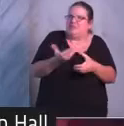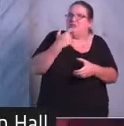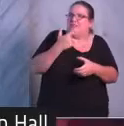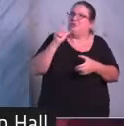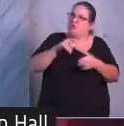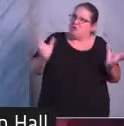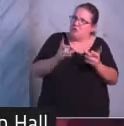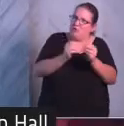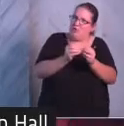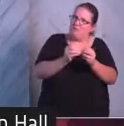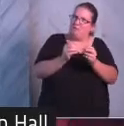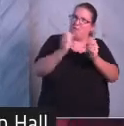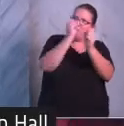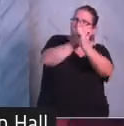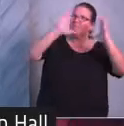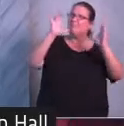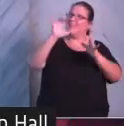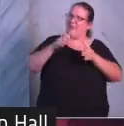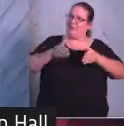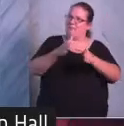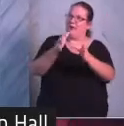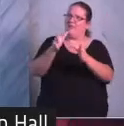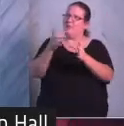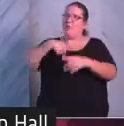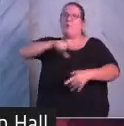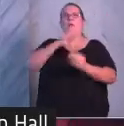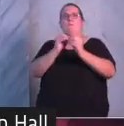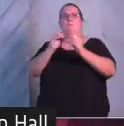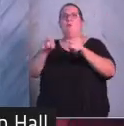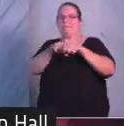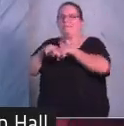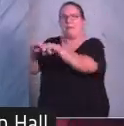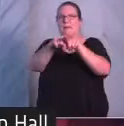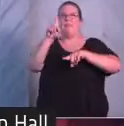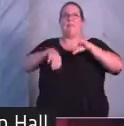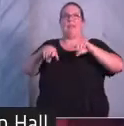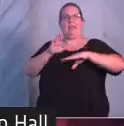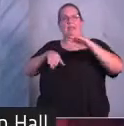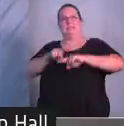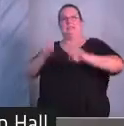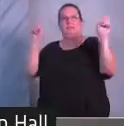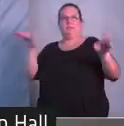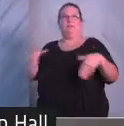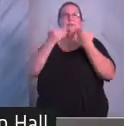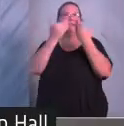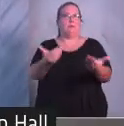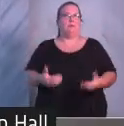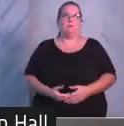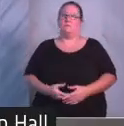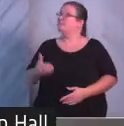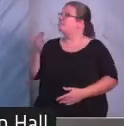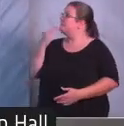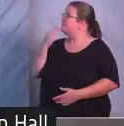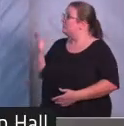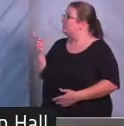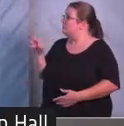is a path towards the realization that we actually have more in common than we have differences. Thank you. Thank you, Dr. Khan.